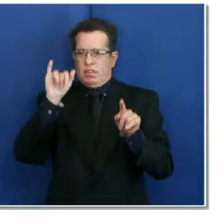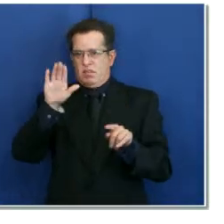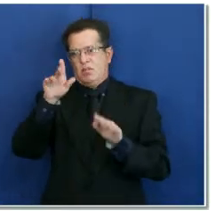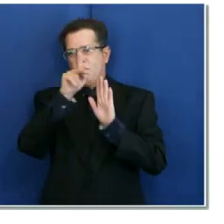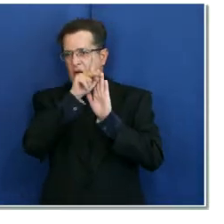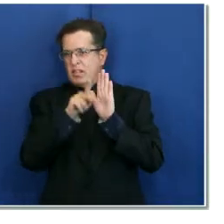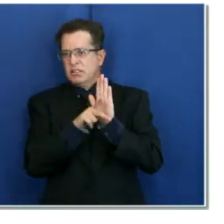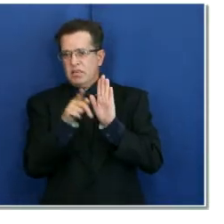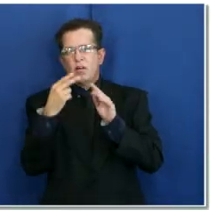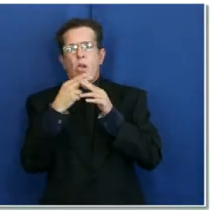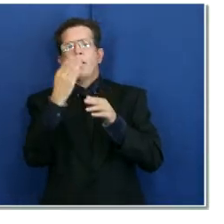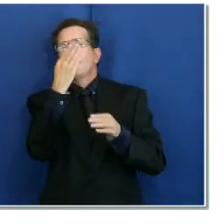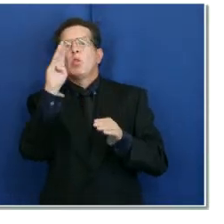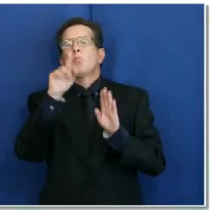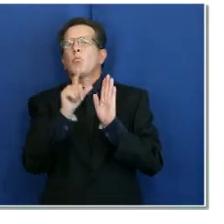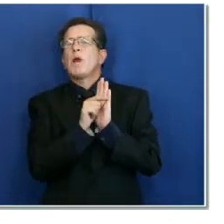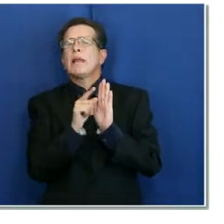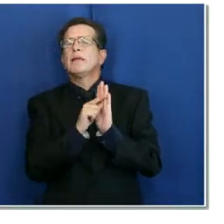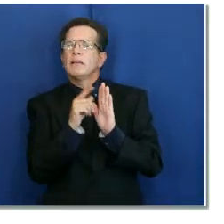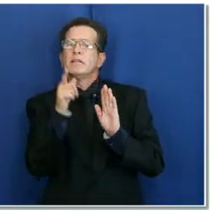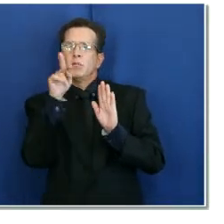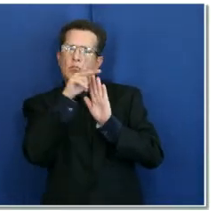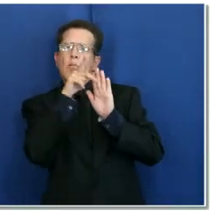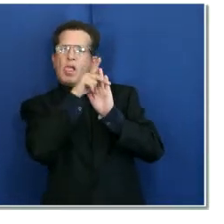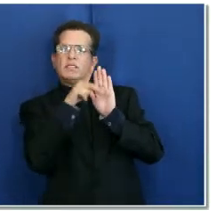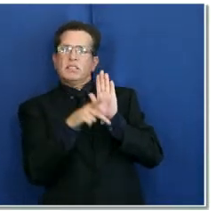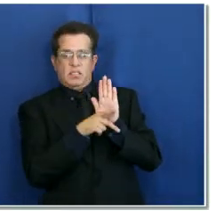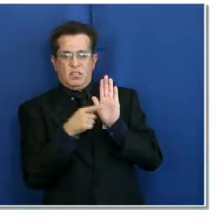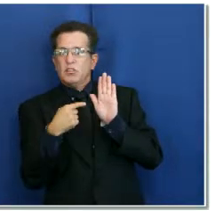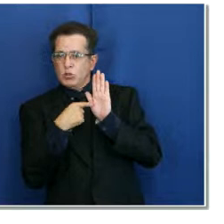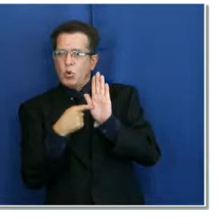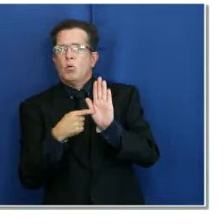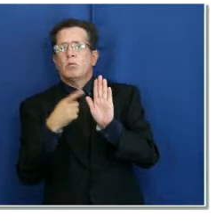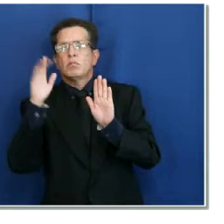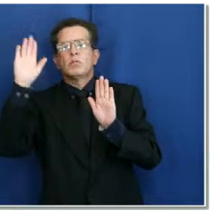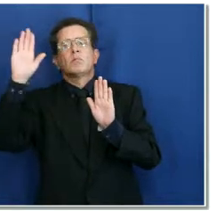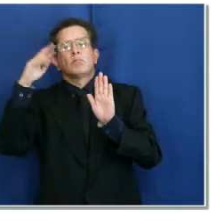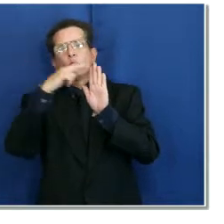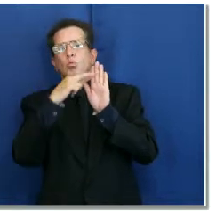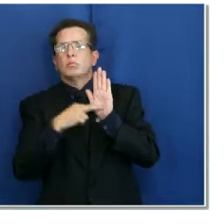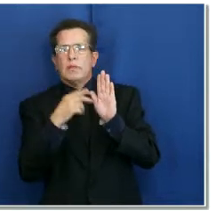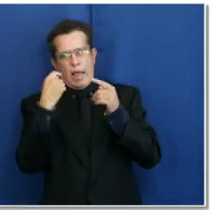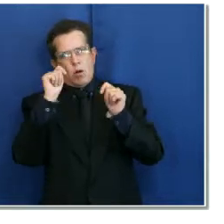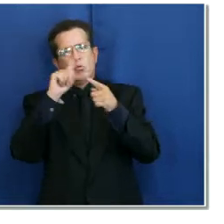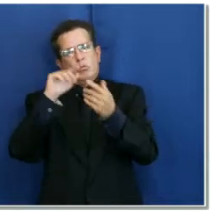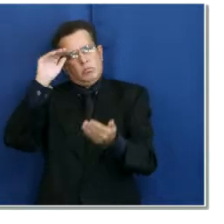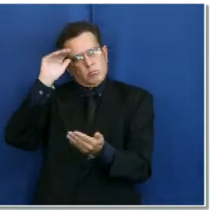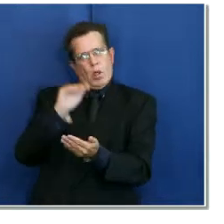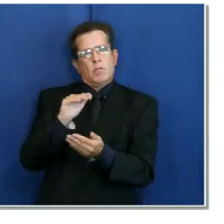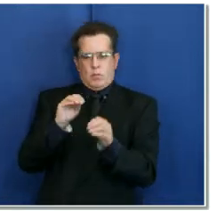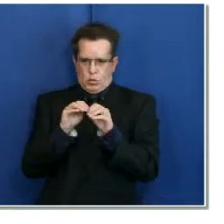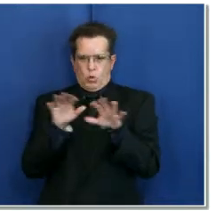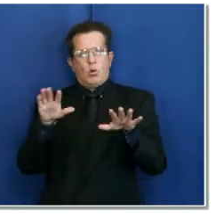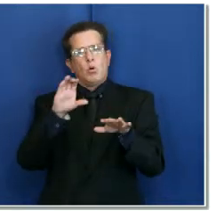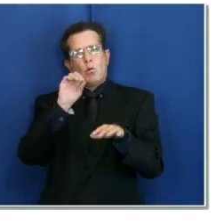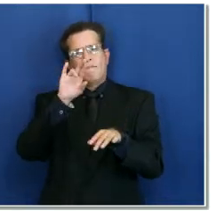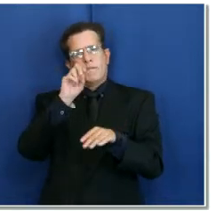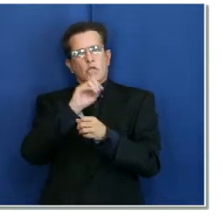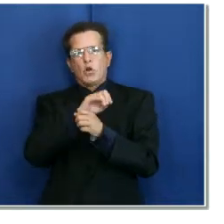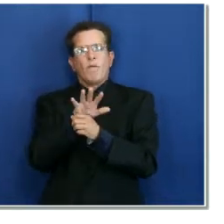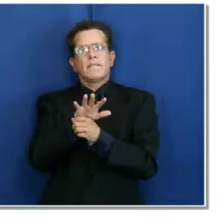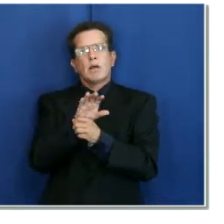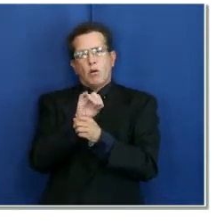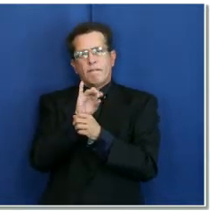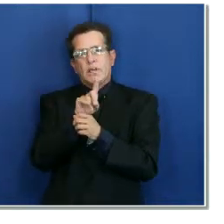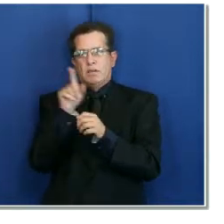a safer economy, which is intended to reduce COVID-19 in the state and consists of revised